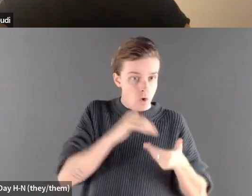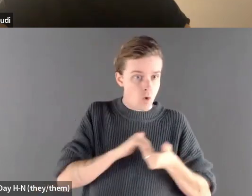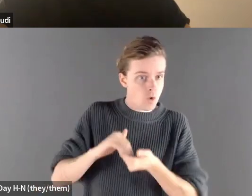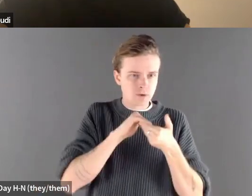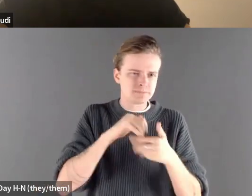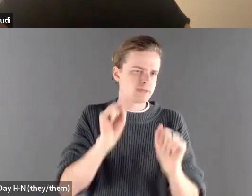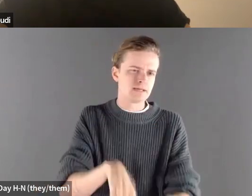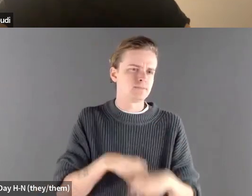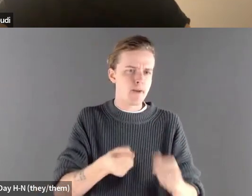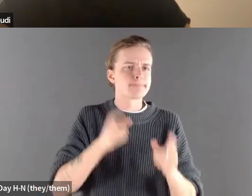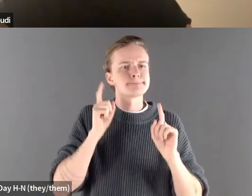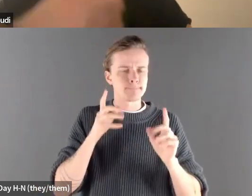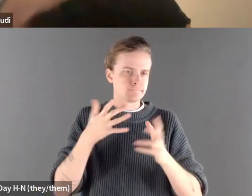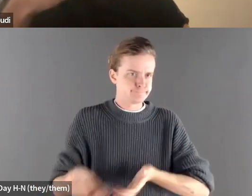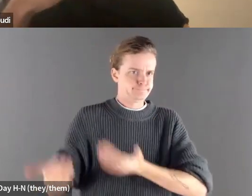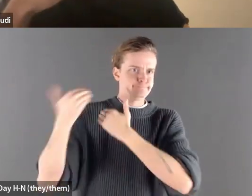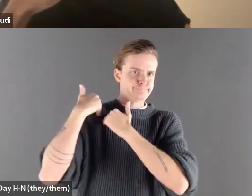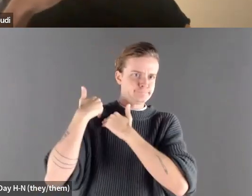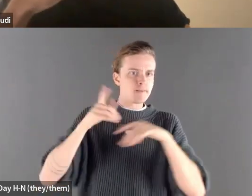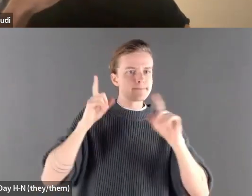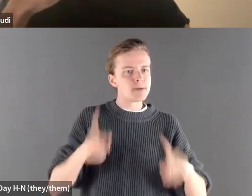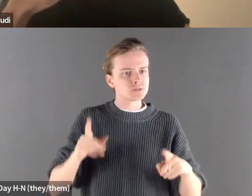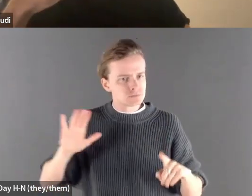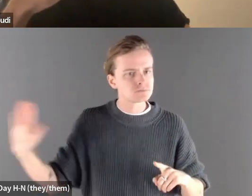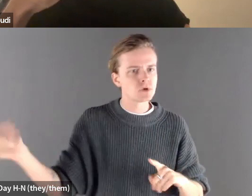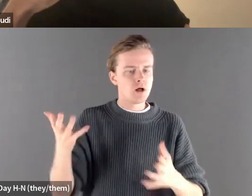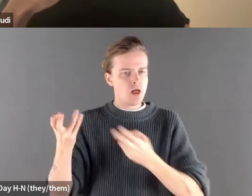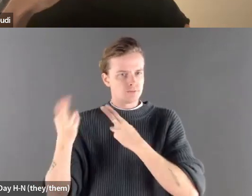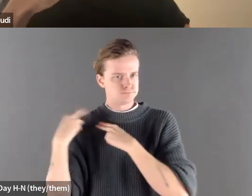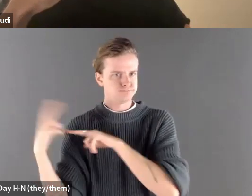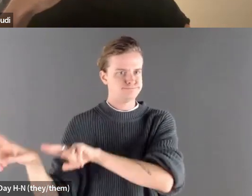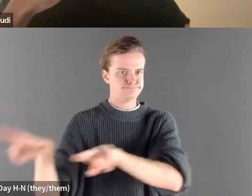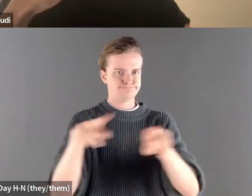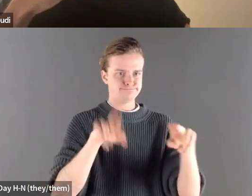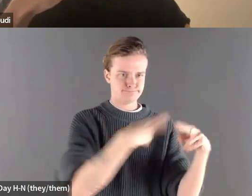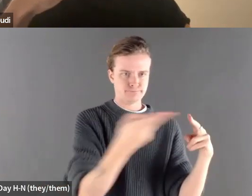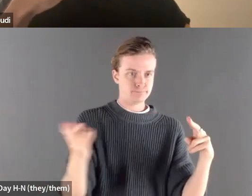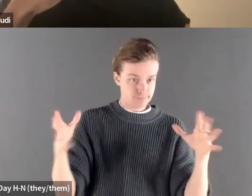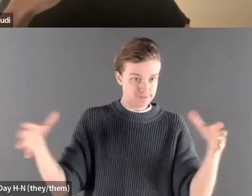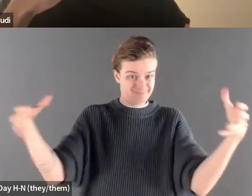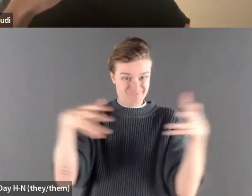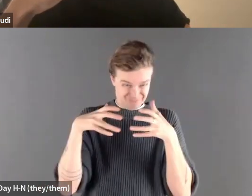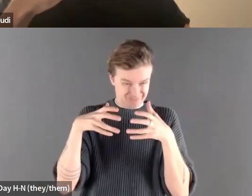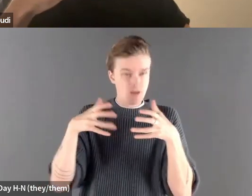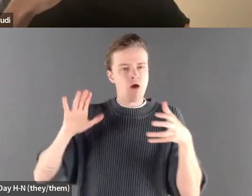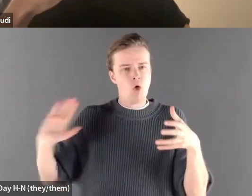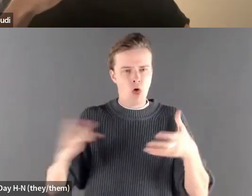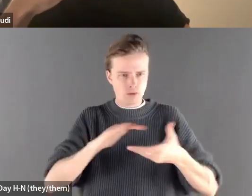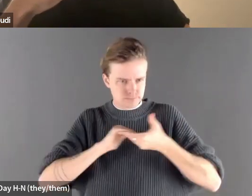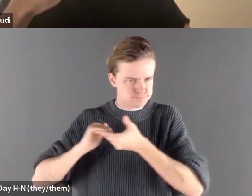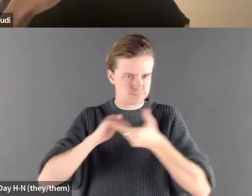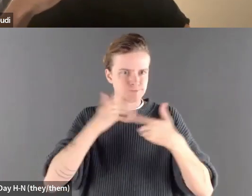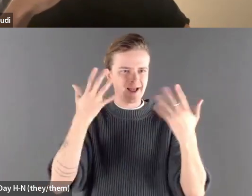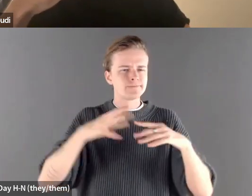CyberPeace Institute was first to start assisting other organizations, so not necessarily individuals, basically to have a sort of